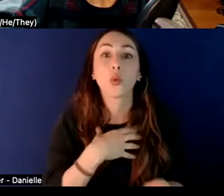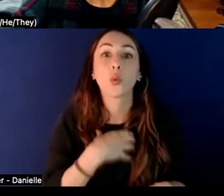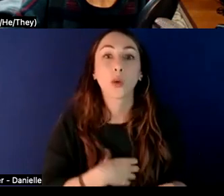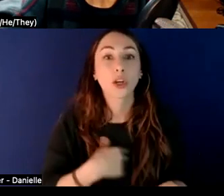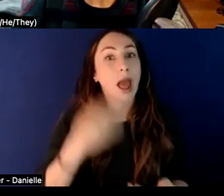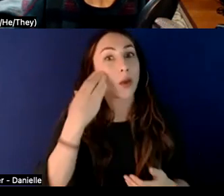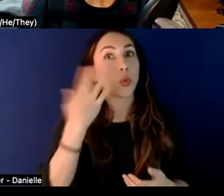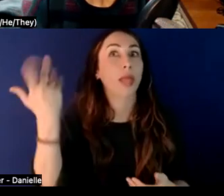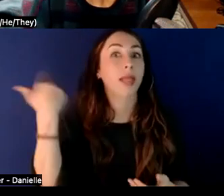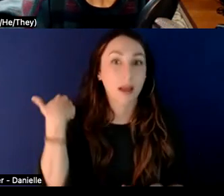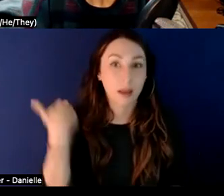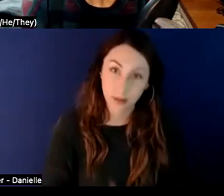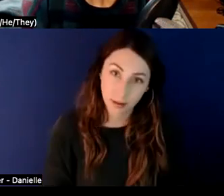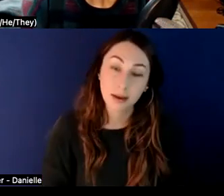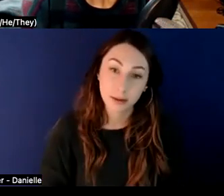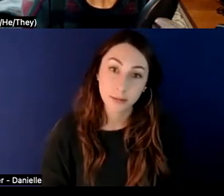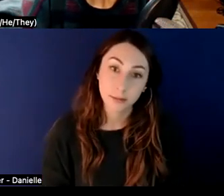then?